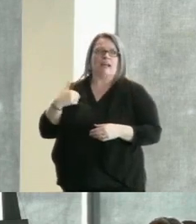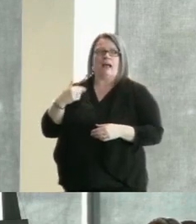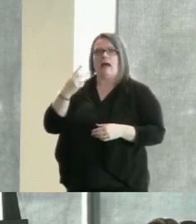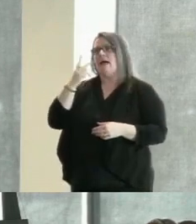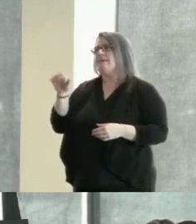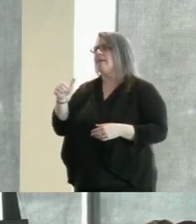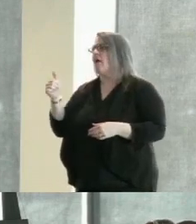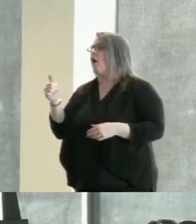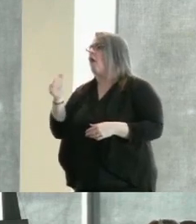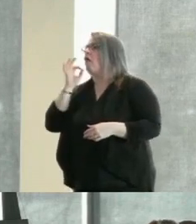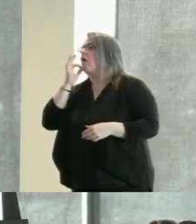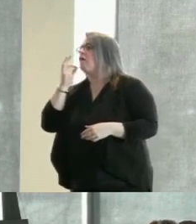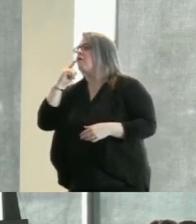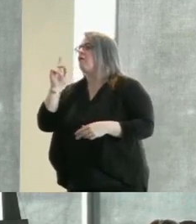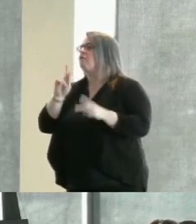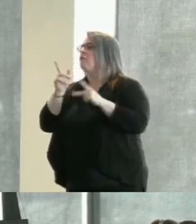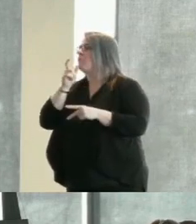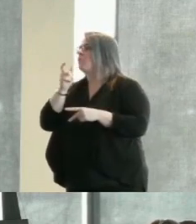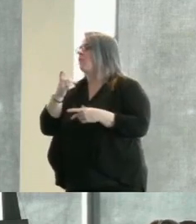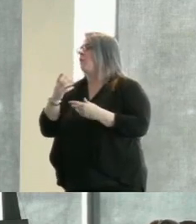willpower than me.